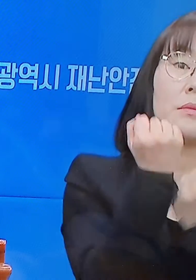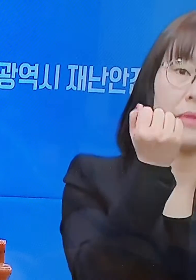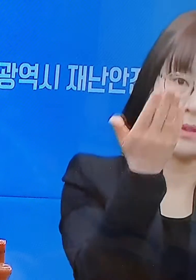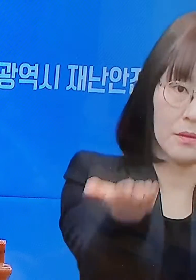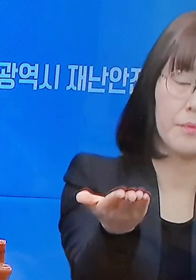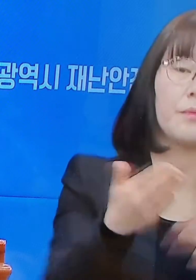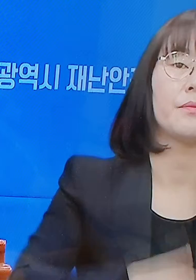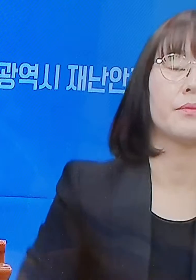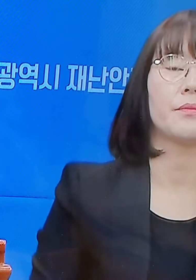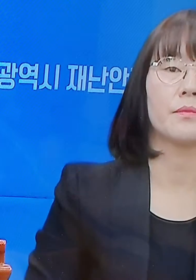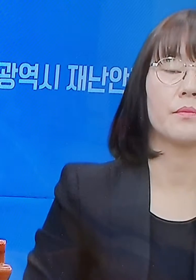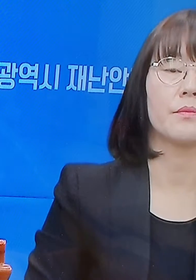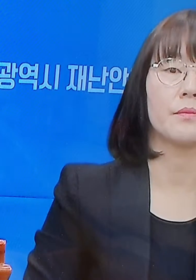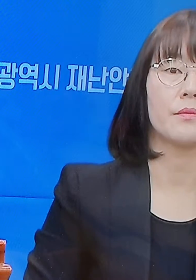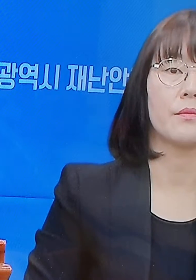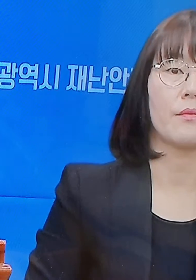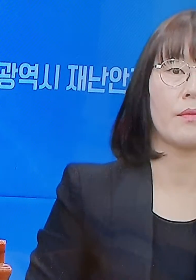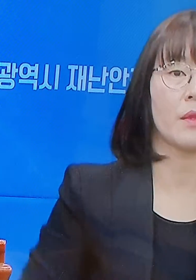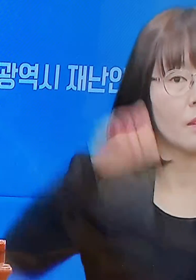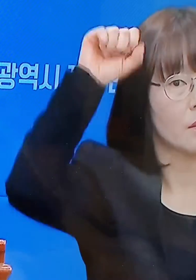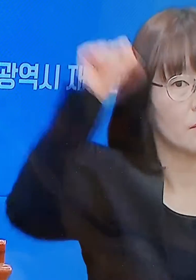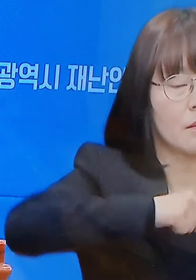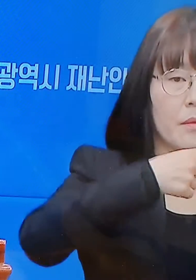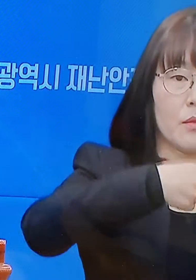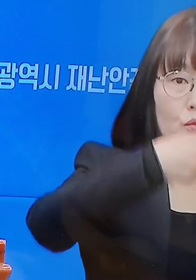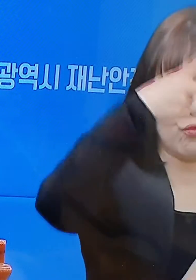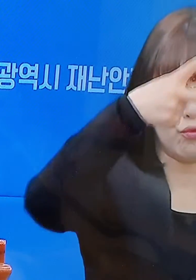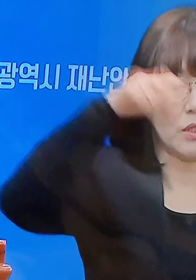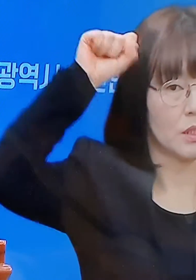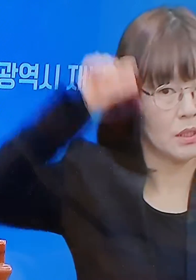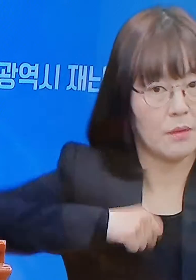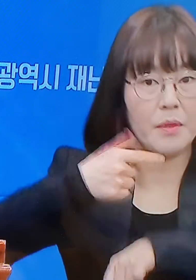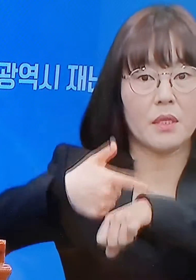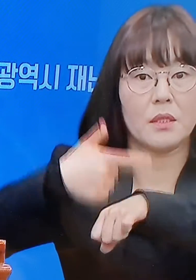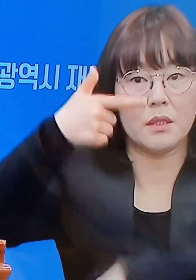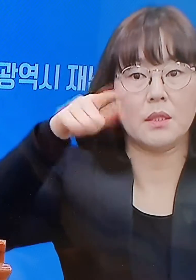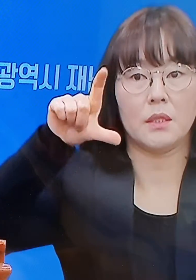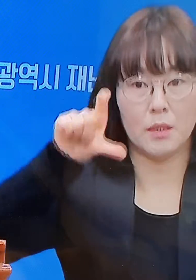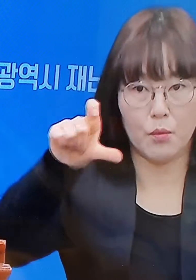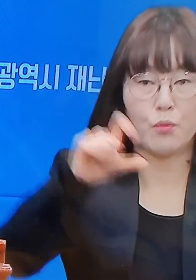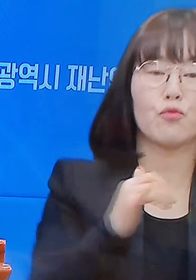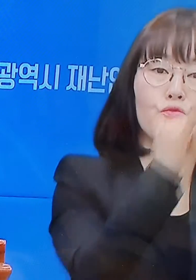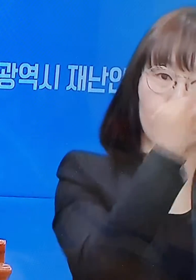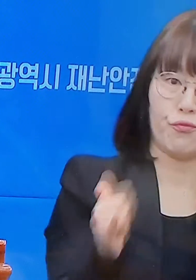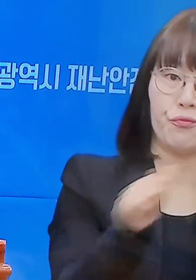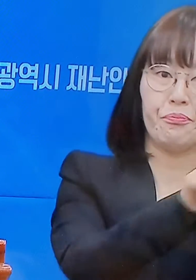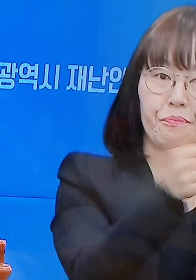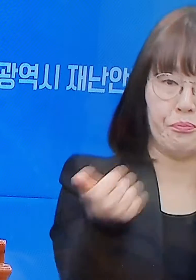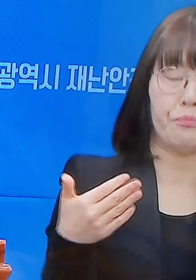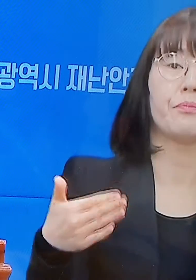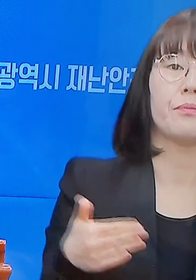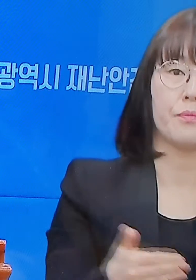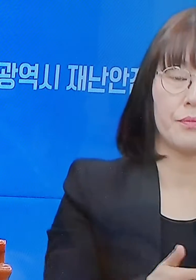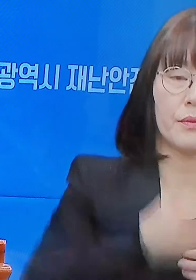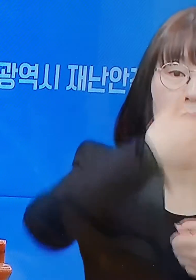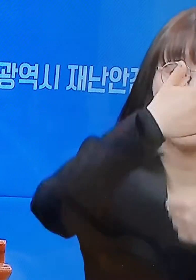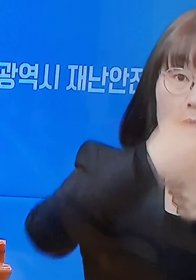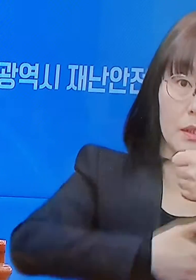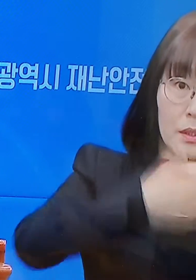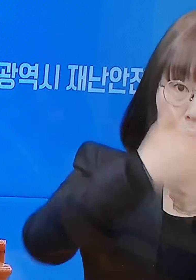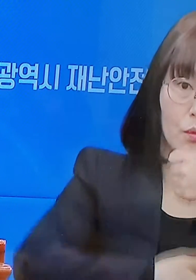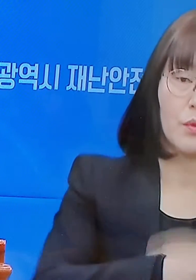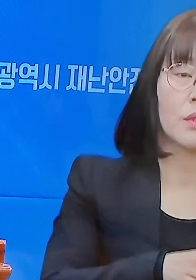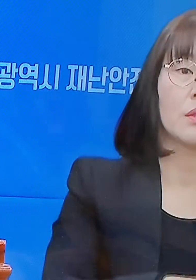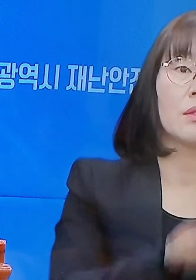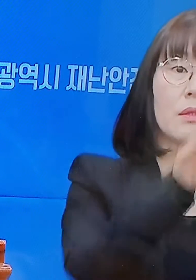the combat power against the coronaviruses drops that much, so there is less fever. It